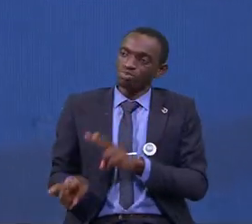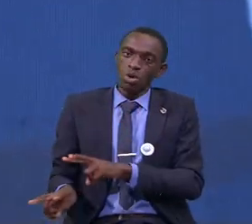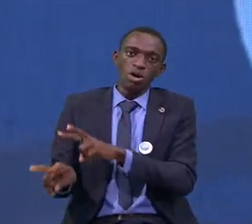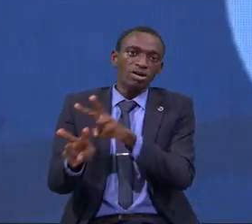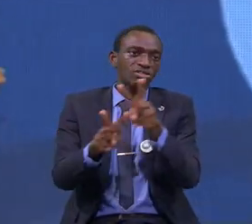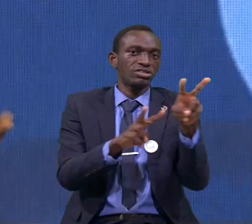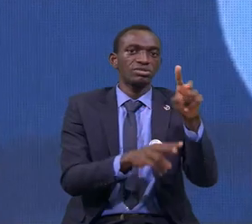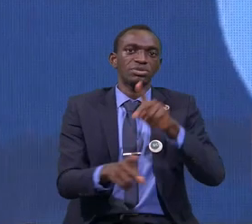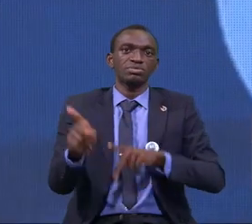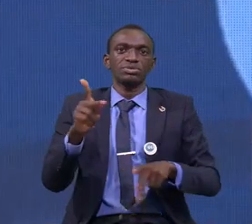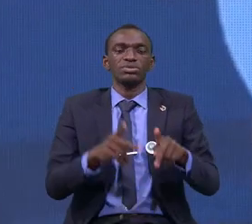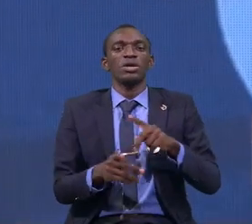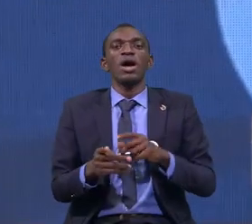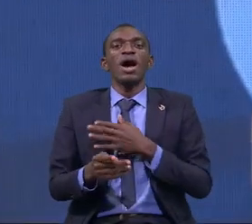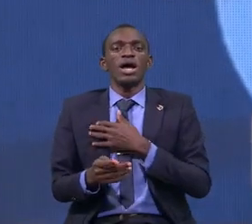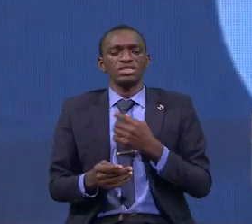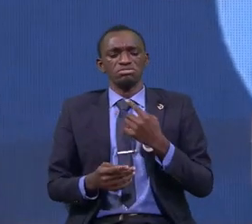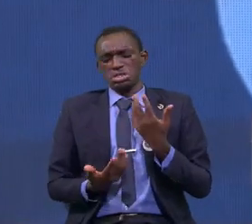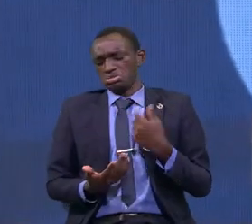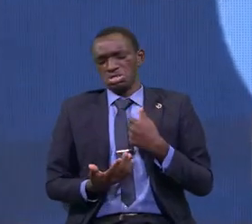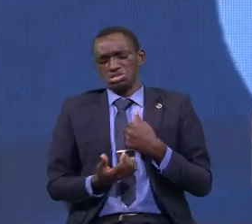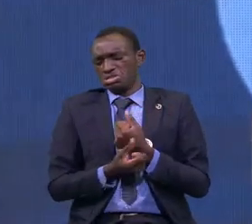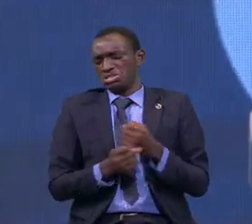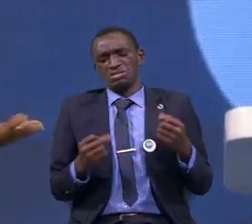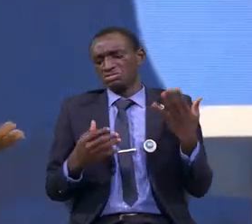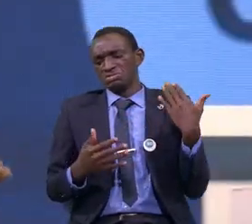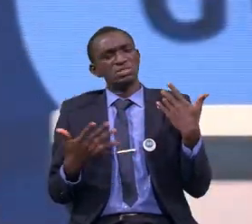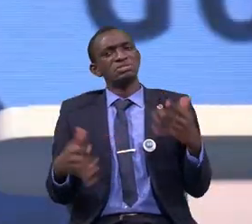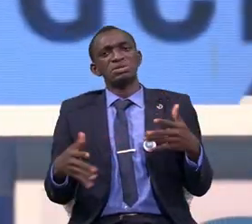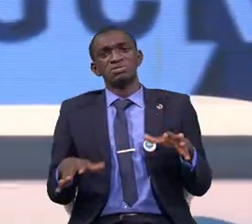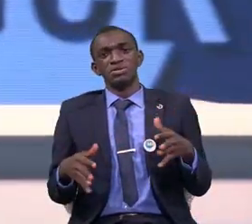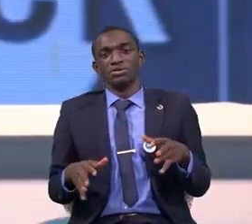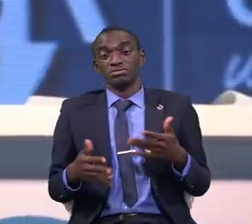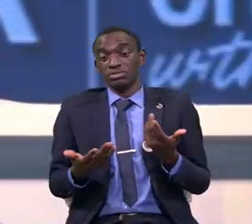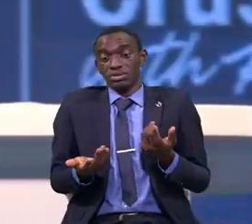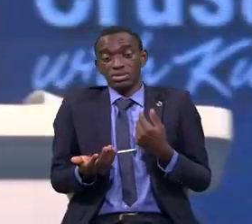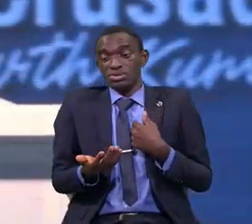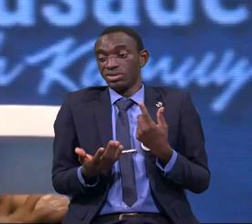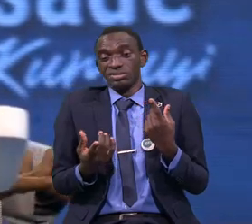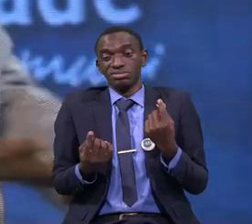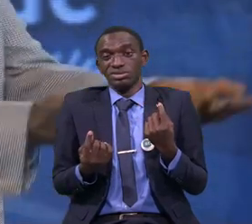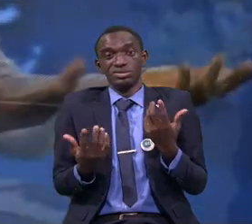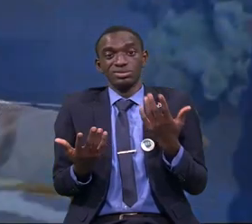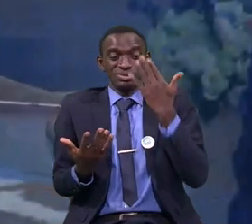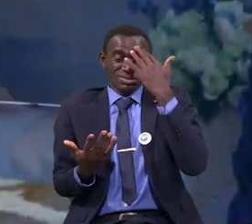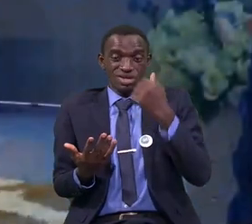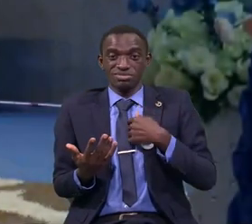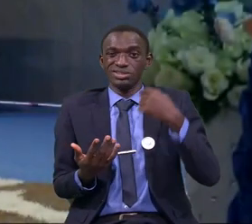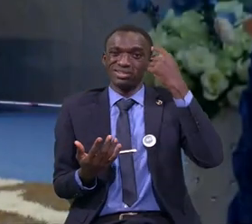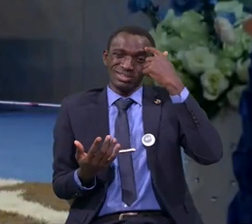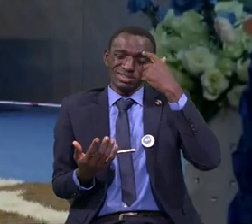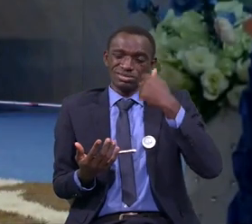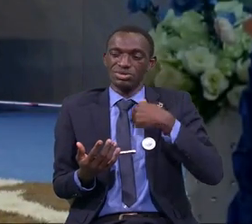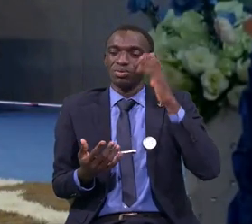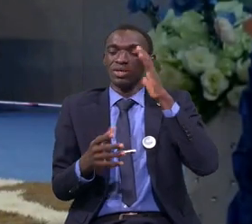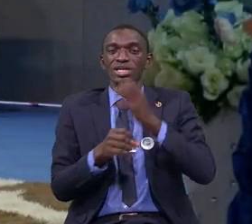They said, I'm saved already. And so why should I think I'm going to have